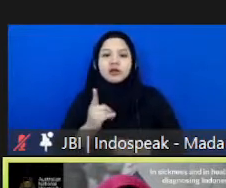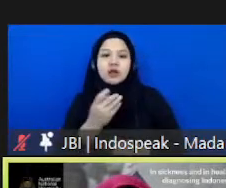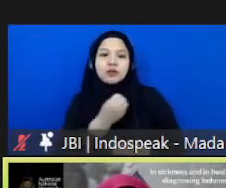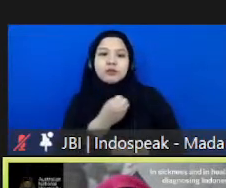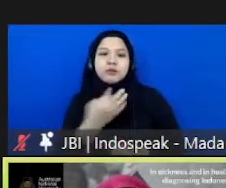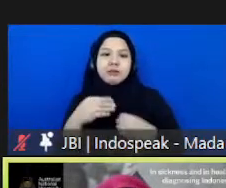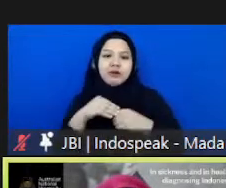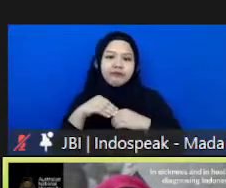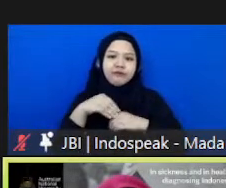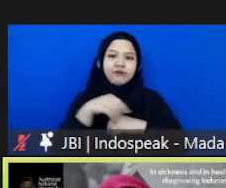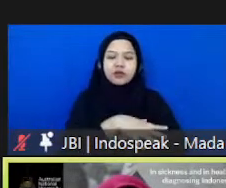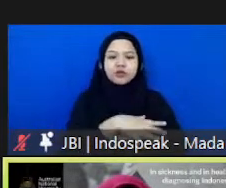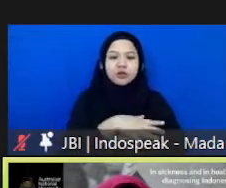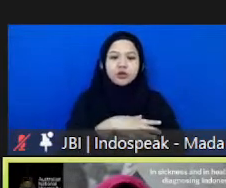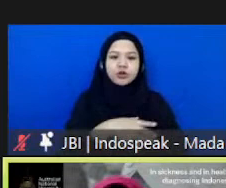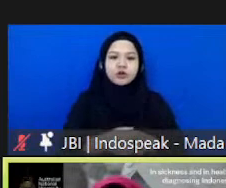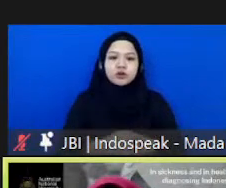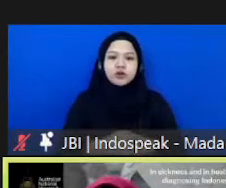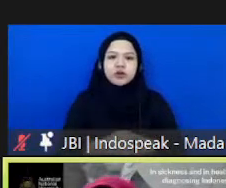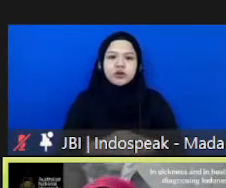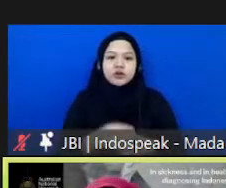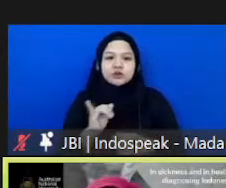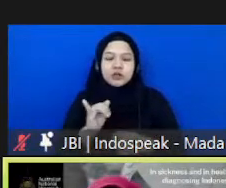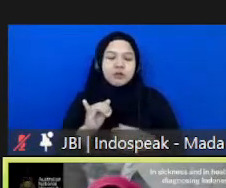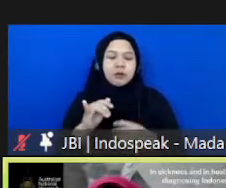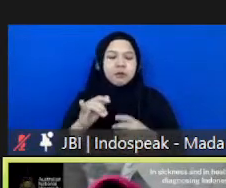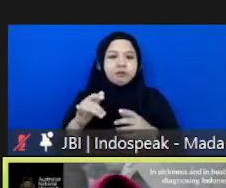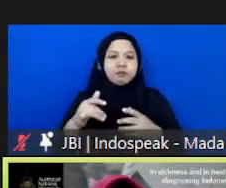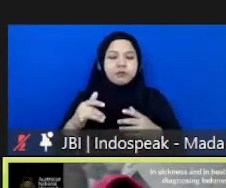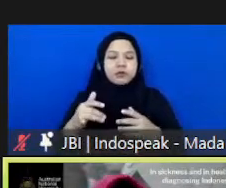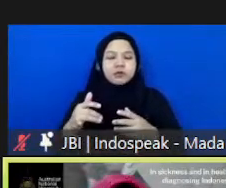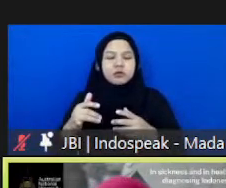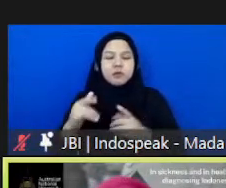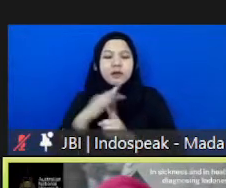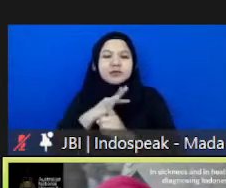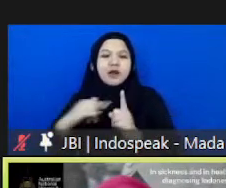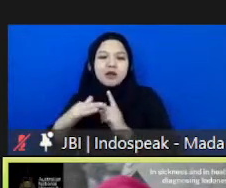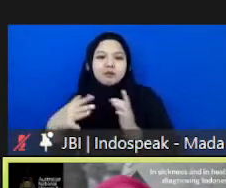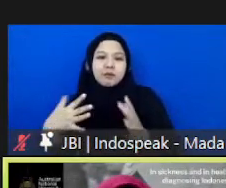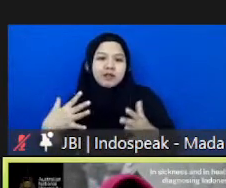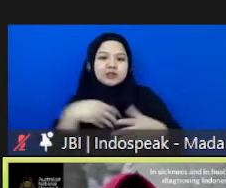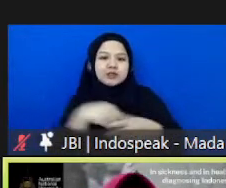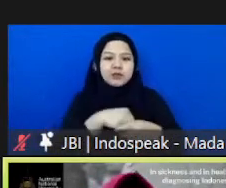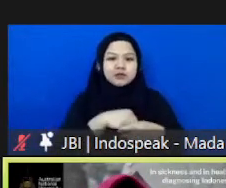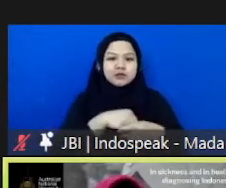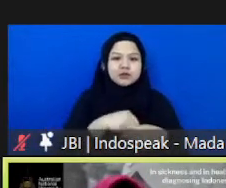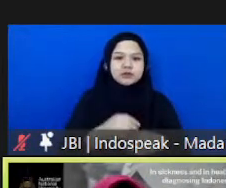community participation. Despite the effort, the disease is stubborn.